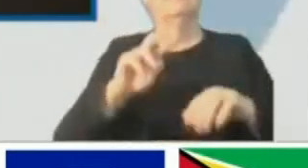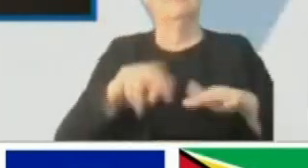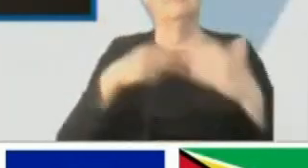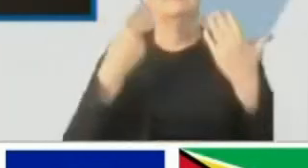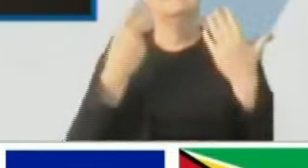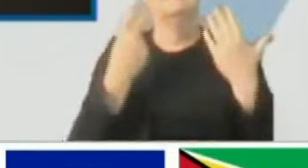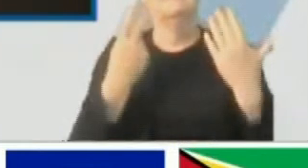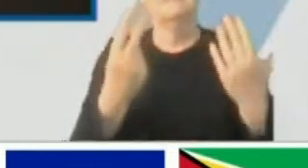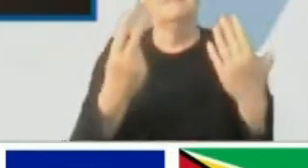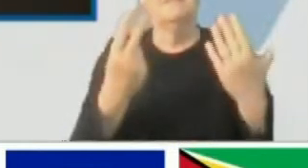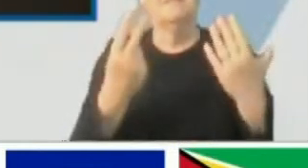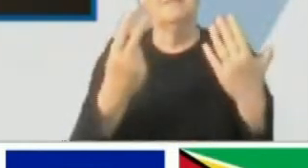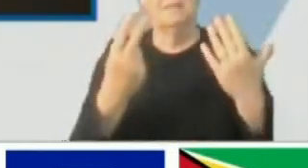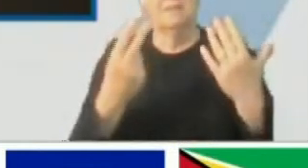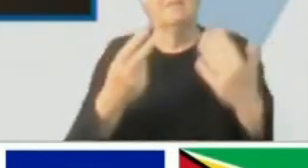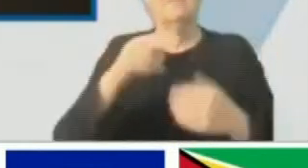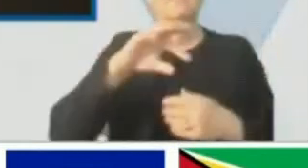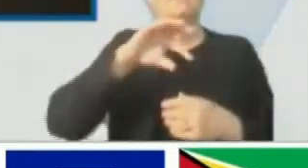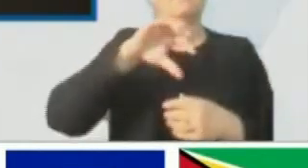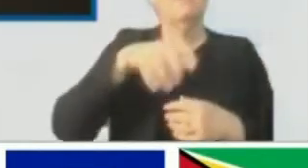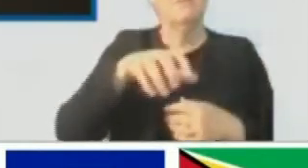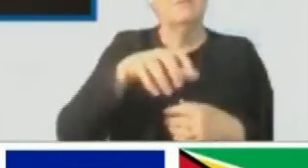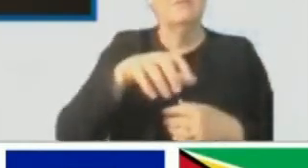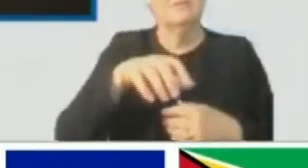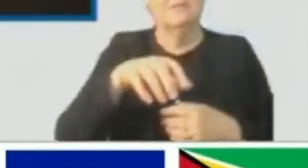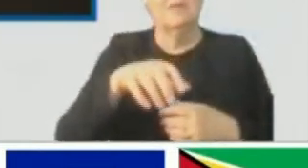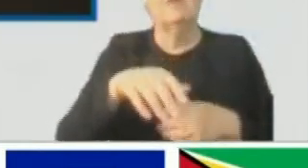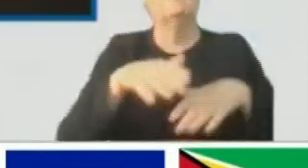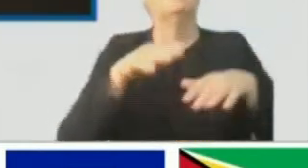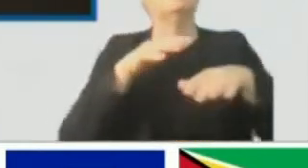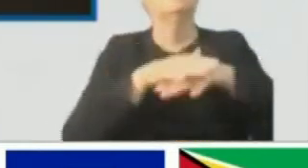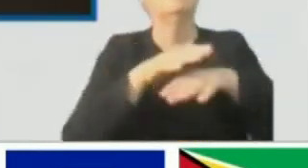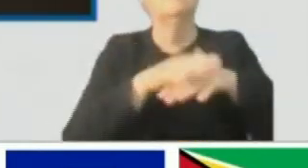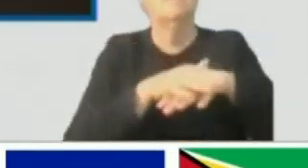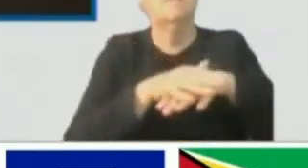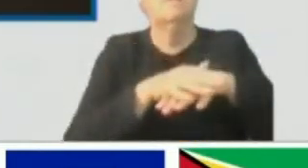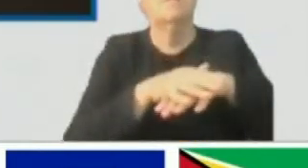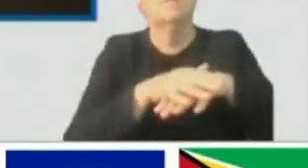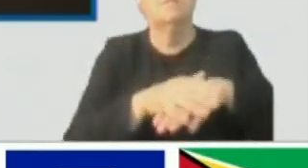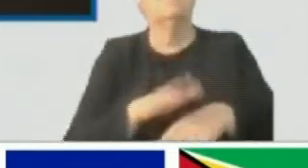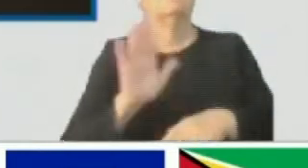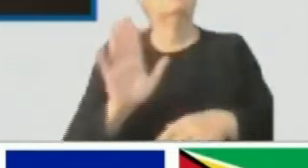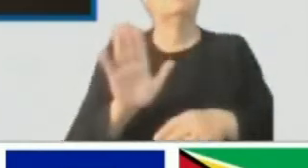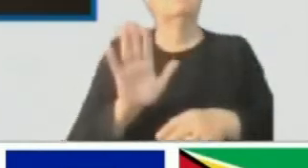Risk Reduction in the Americas and the Caribbean.